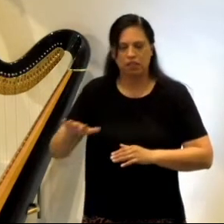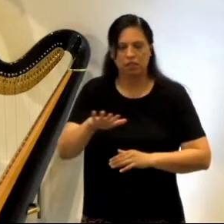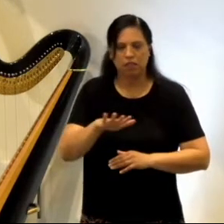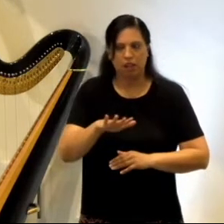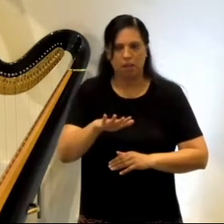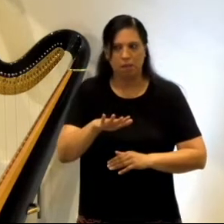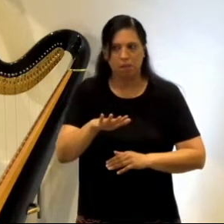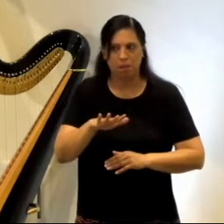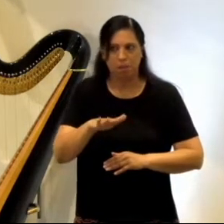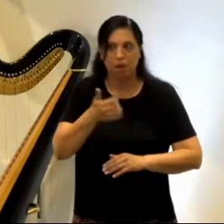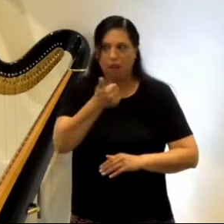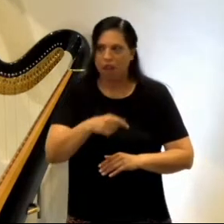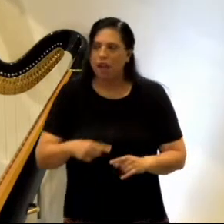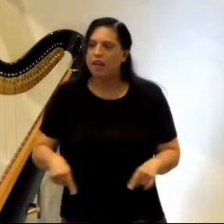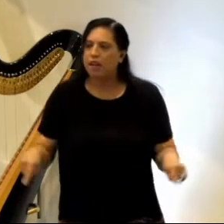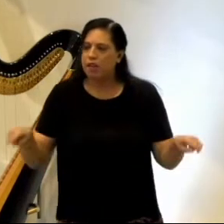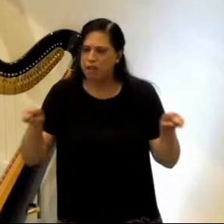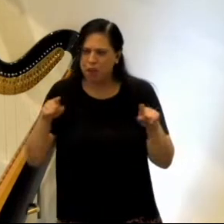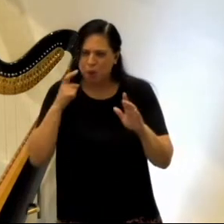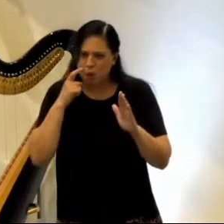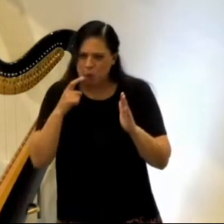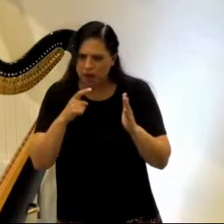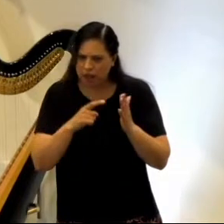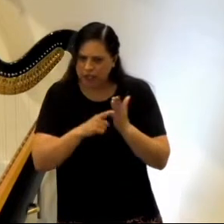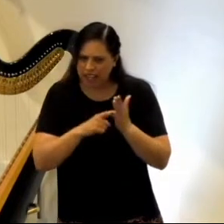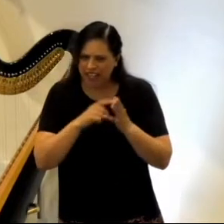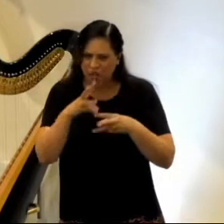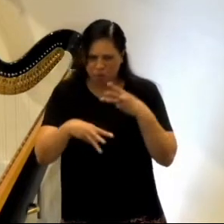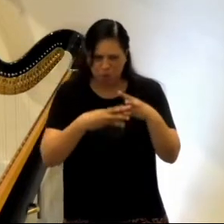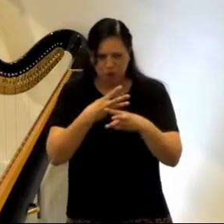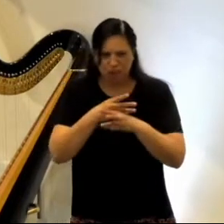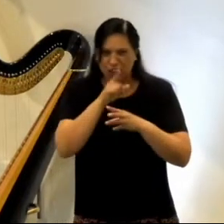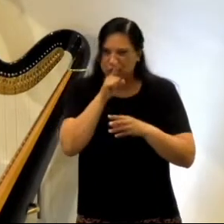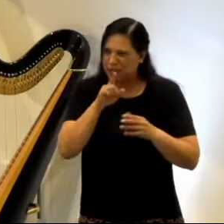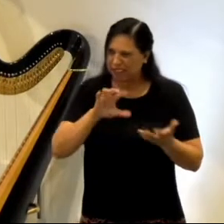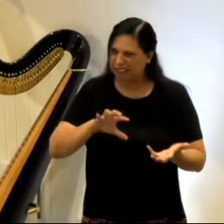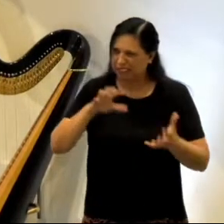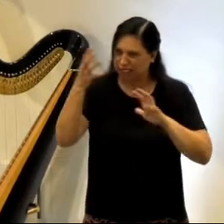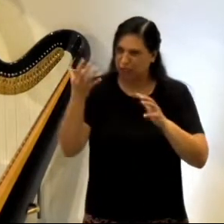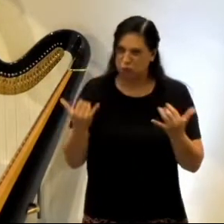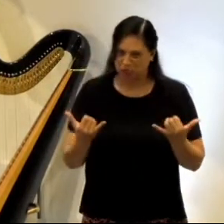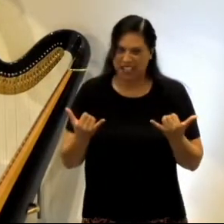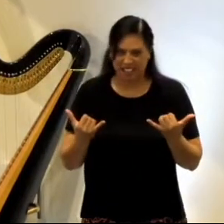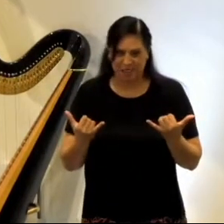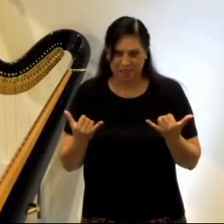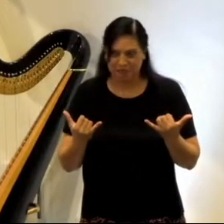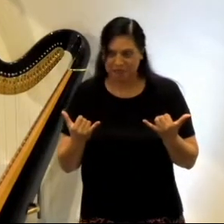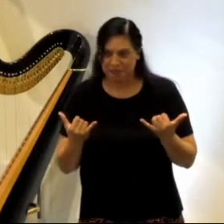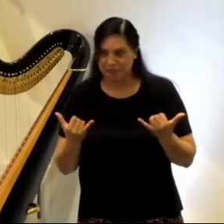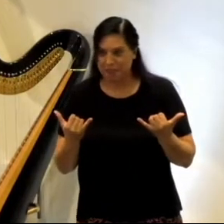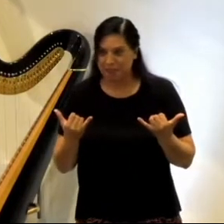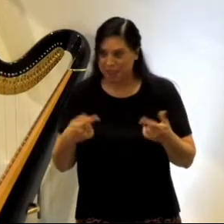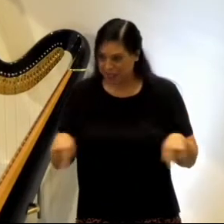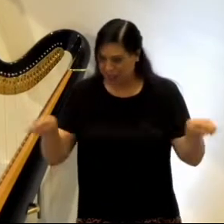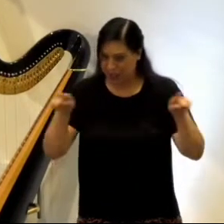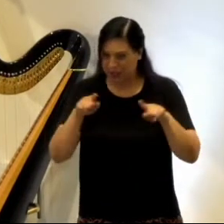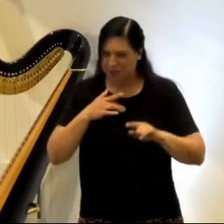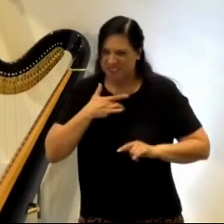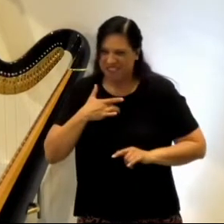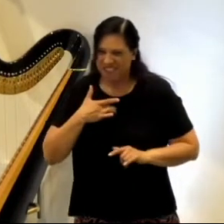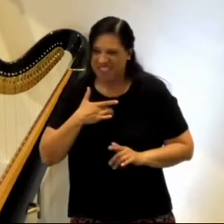Do any of you recognize that this world's kind of a mess right now? Do any of you sense